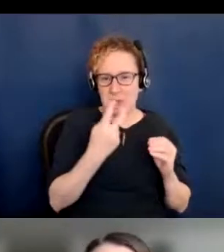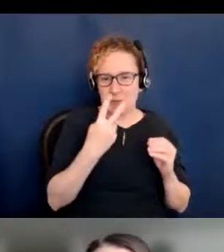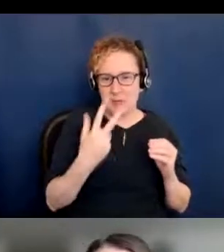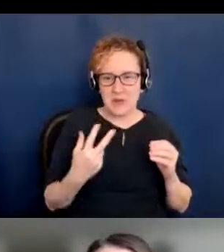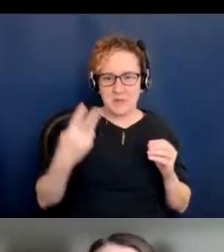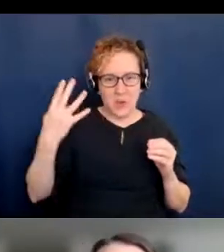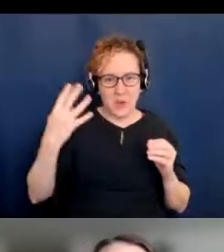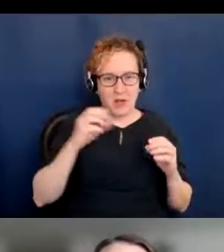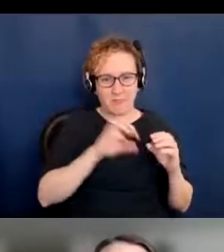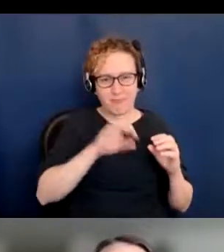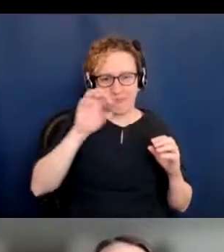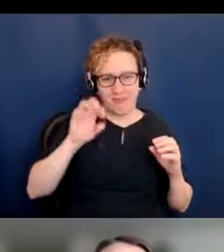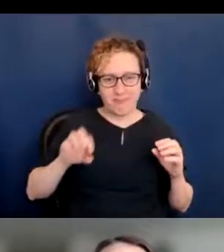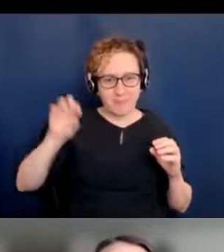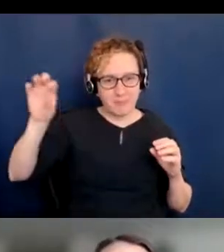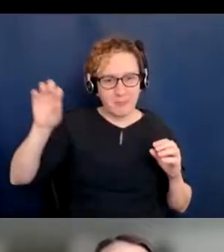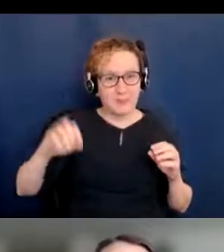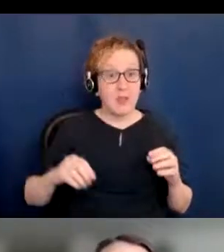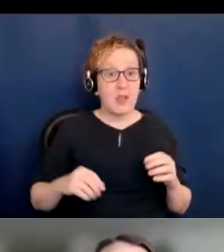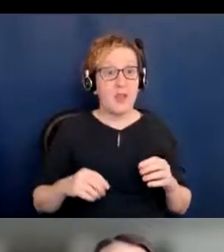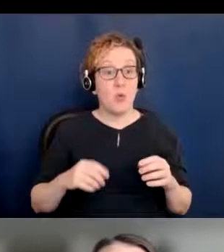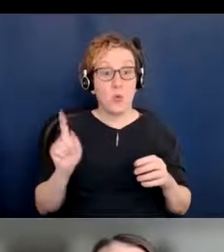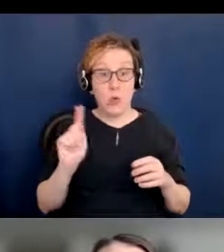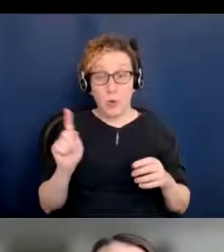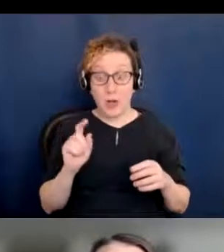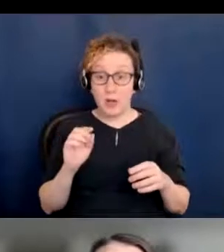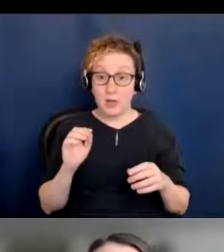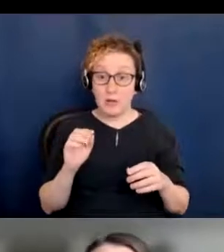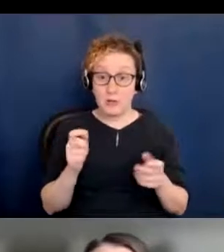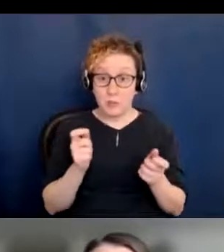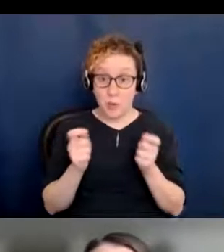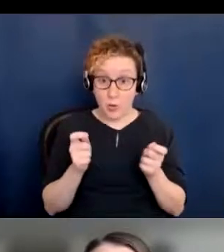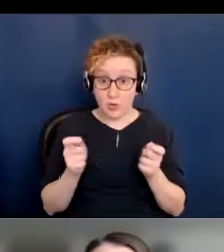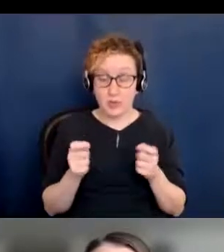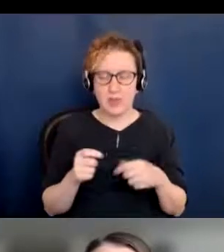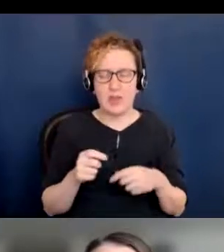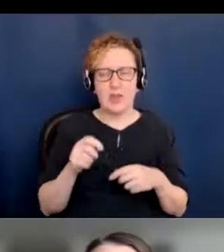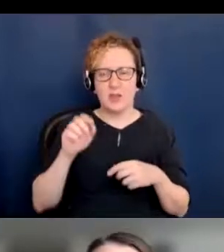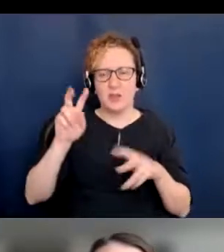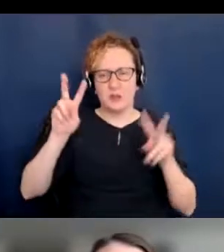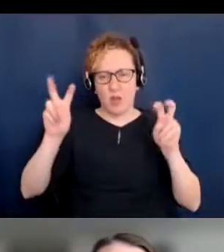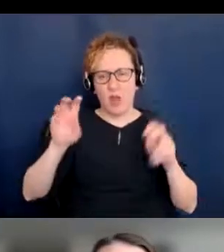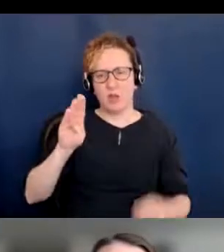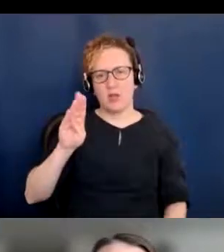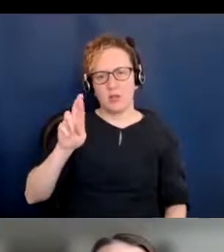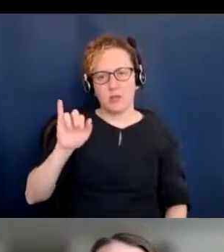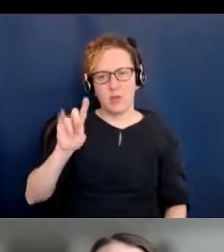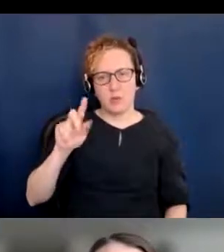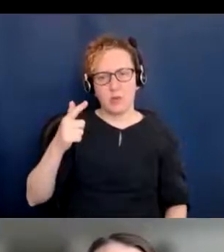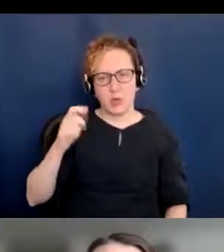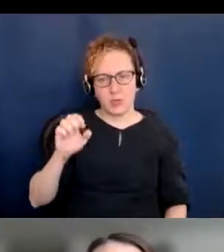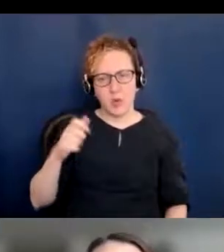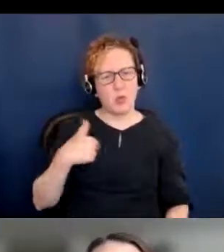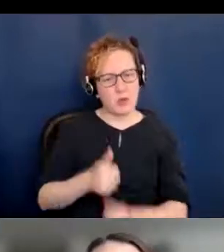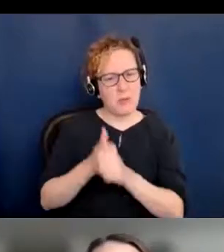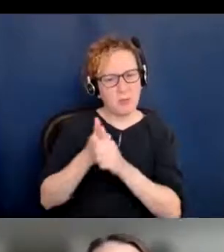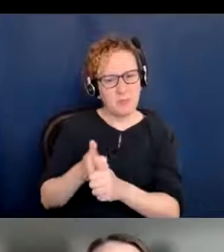system called Bridge. And this learning management system fit with our needs of being ADA